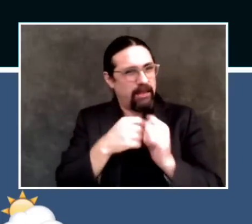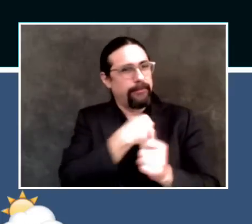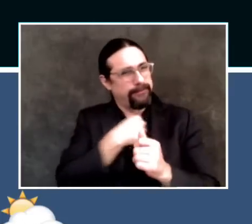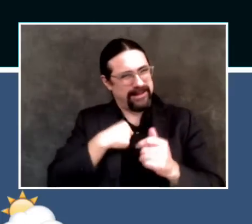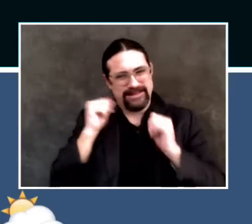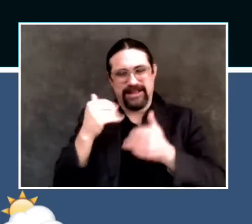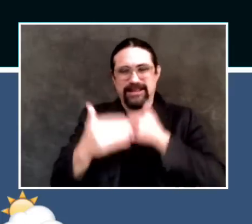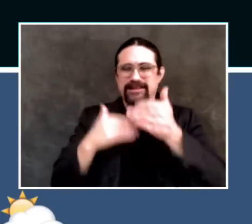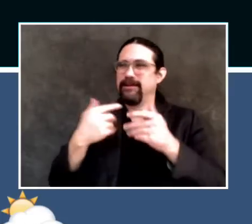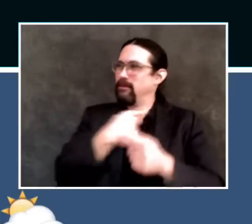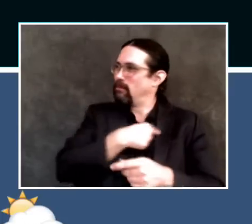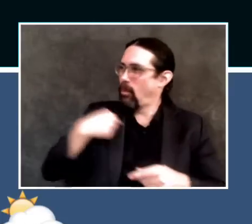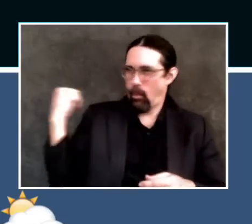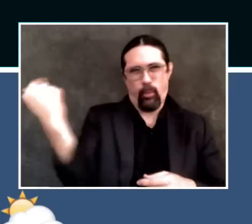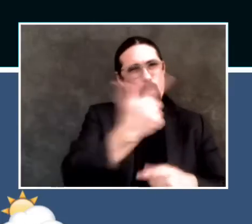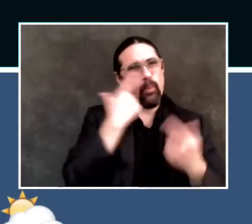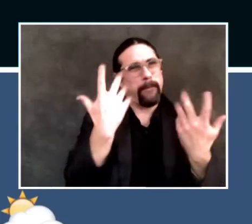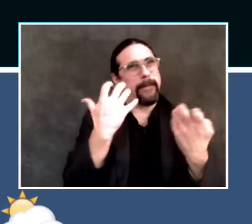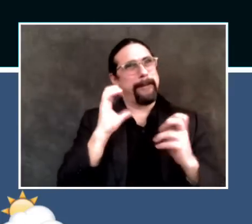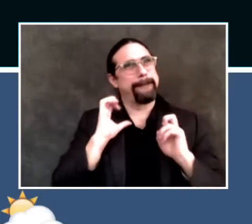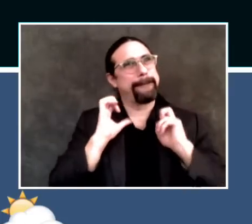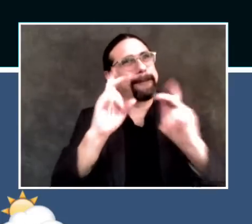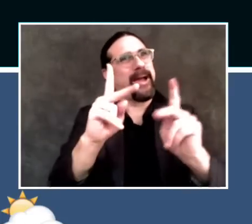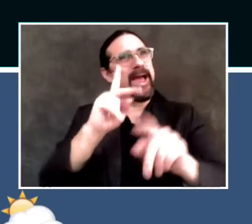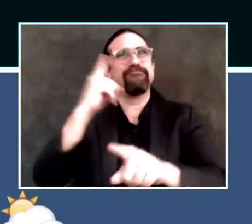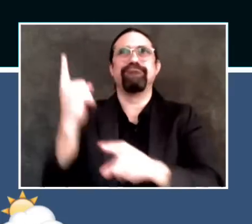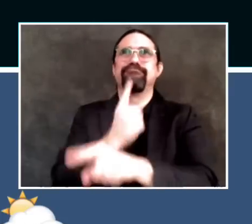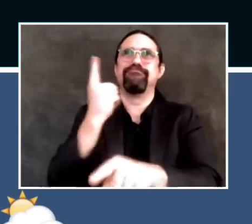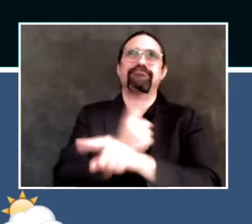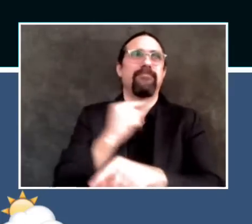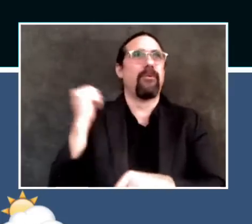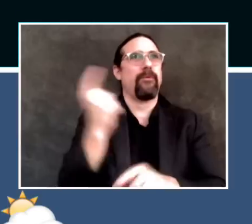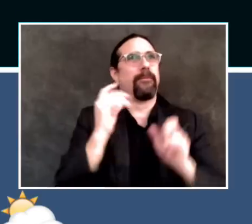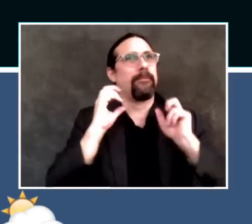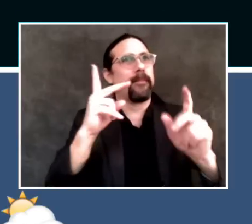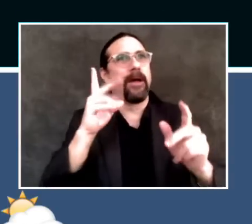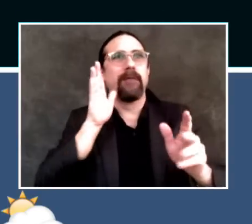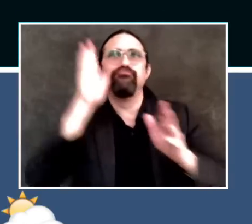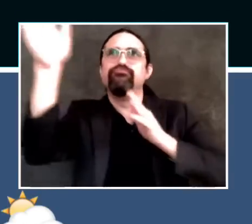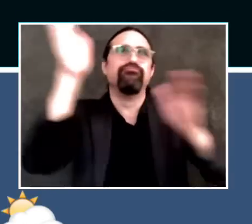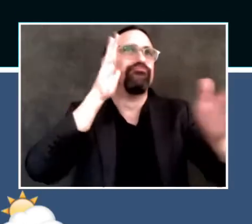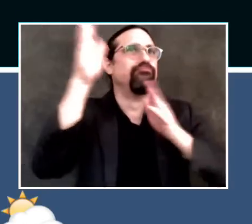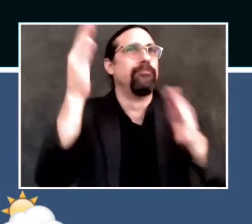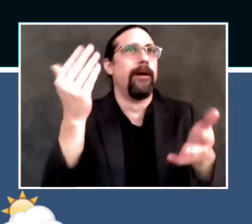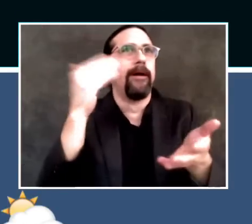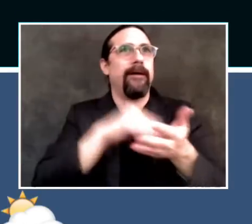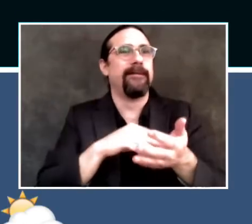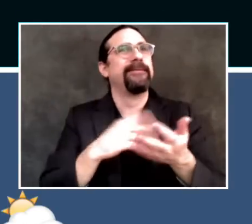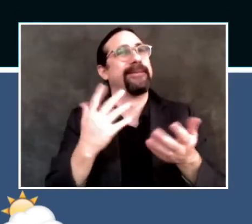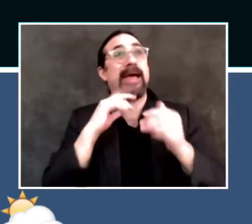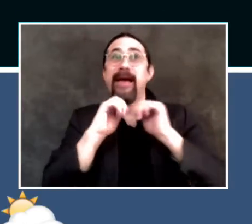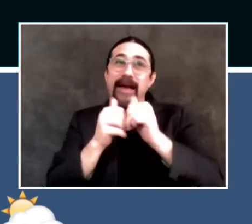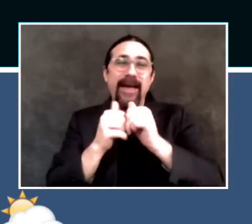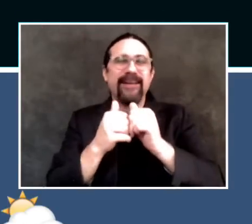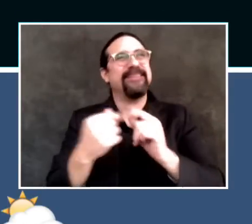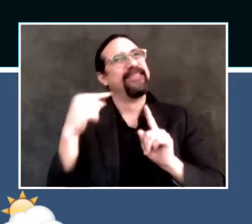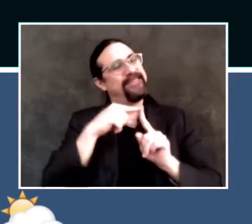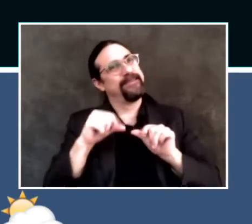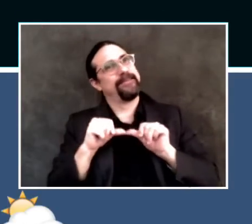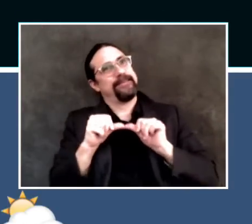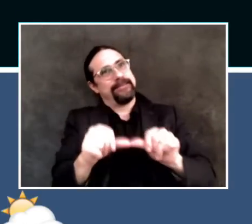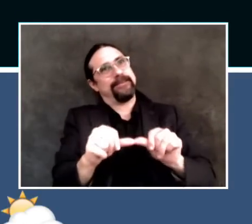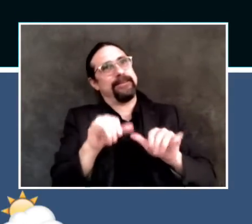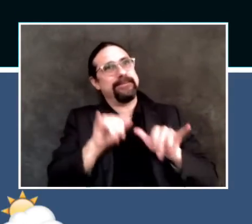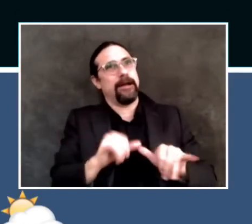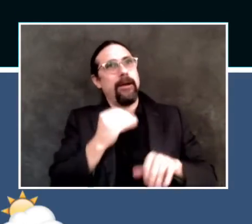June. So that hard work, and everyone in the government has to lead the way, and we have to support it in every way